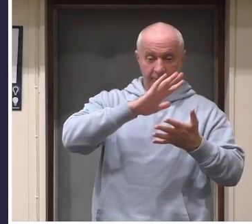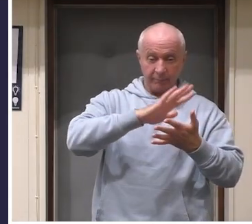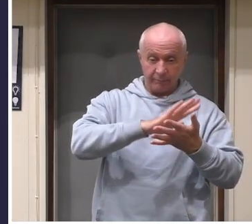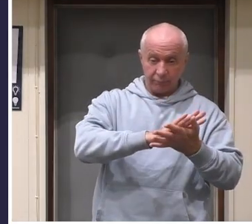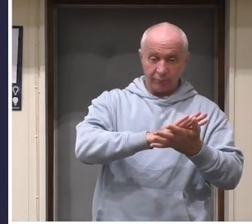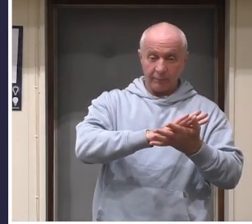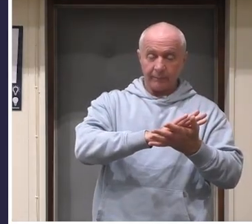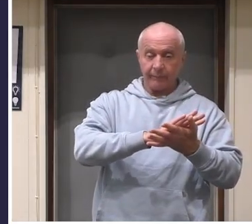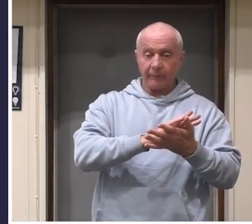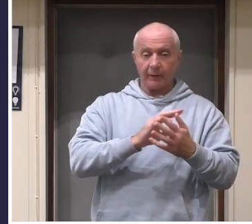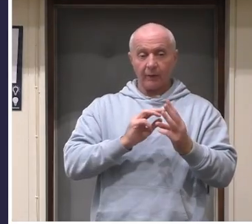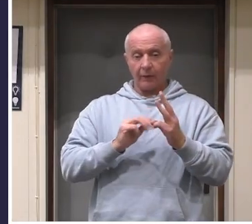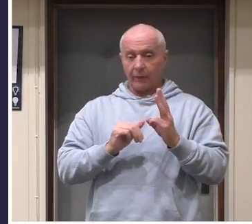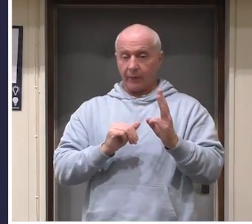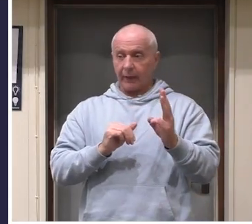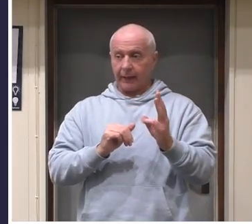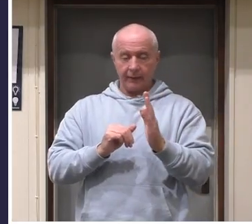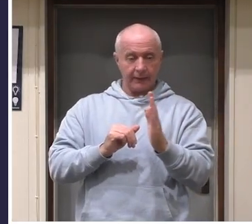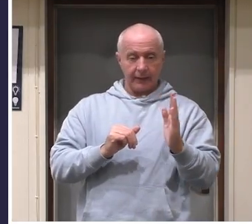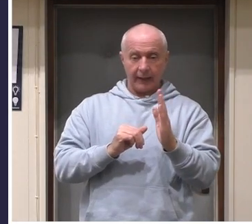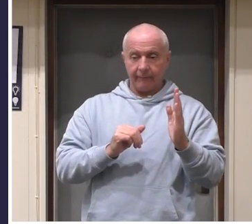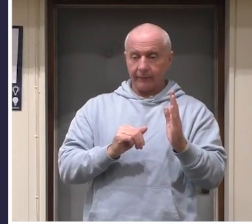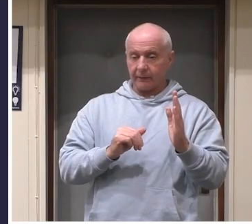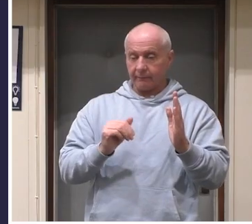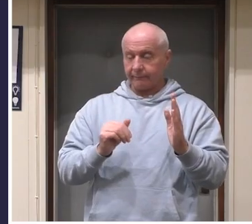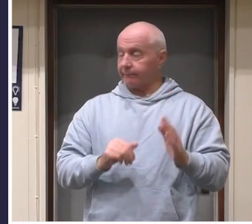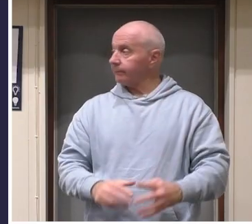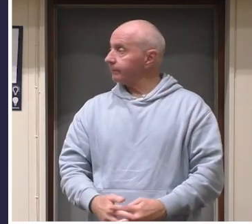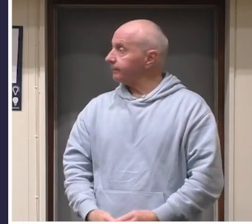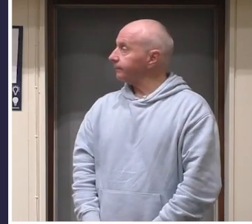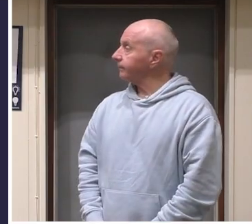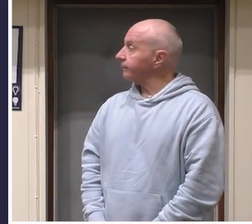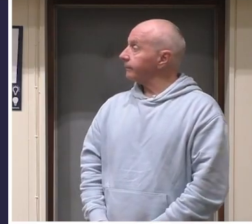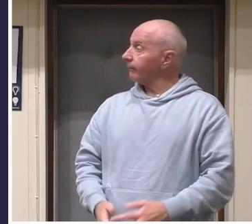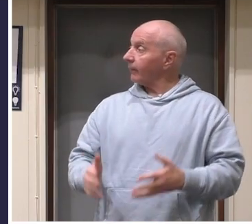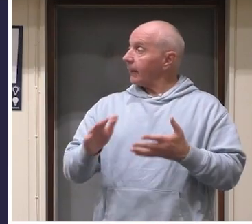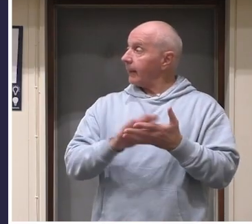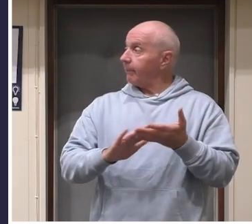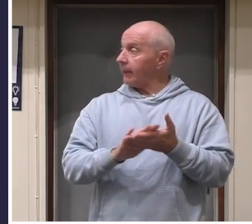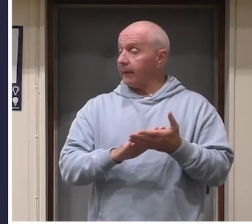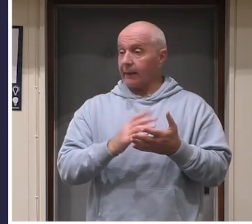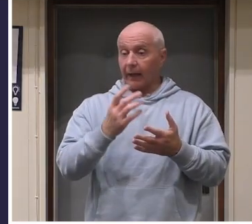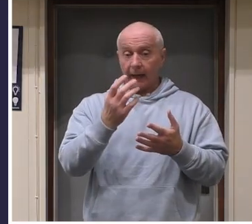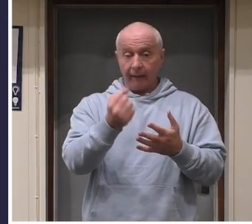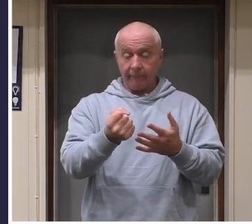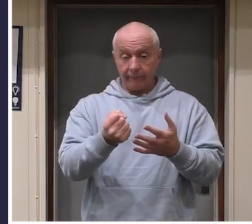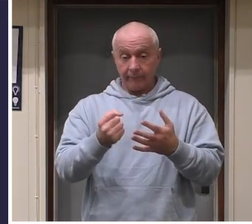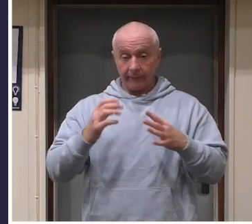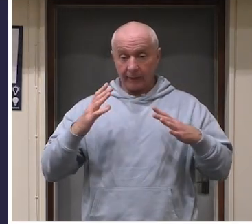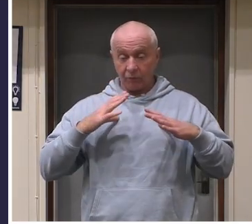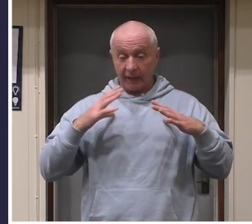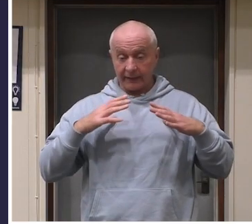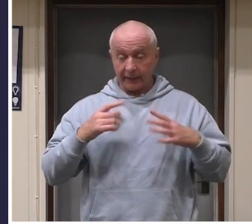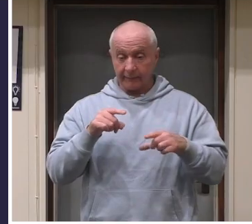give rise to those 3 peaks on the left. And what that means is that once you have this cavity in place,